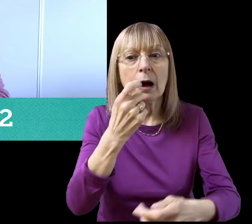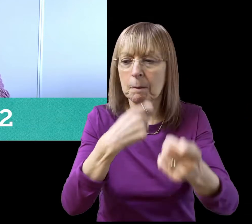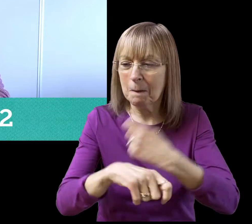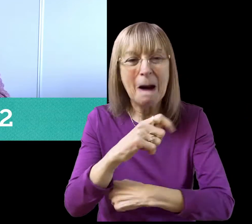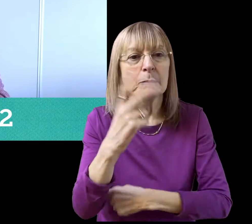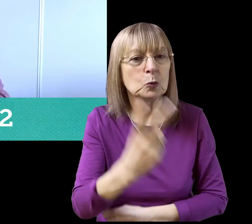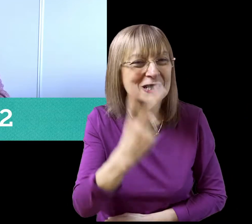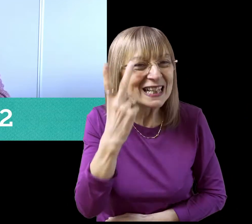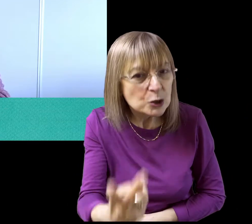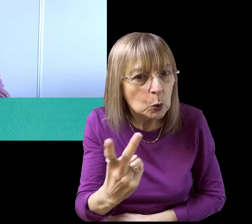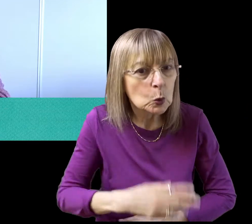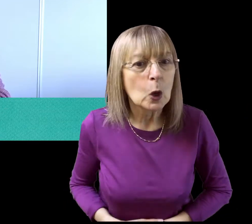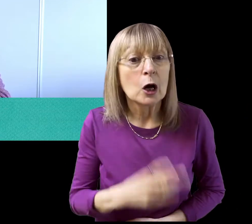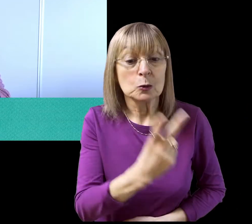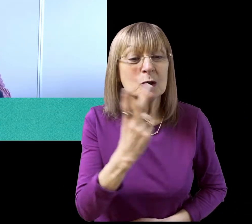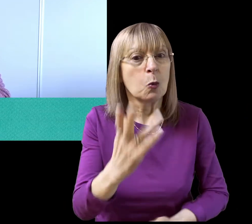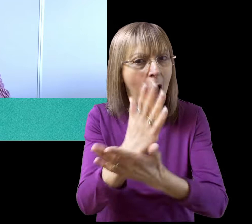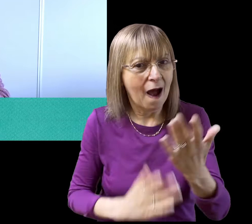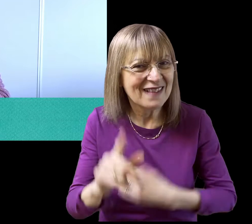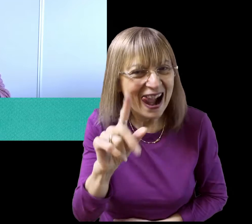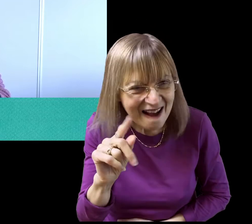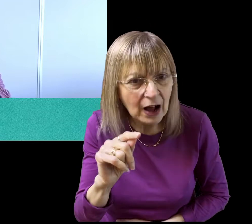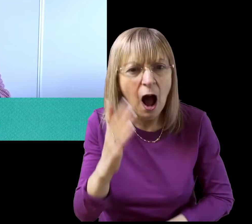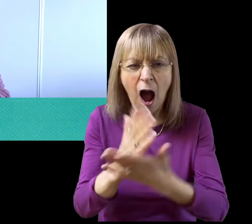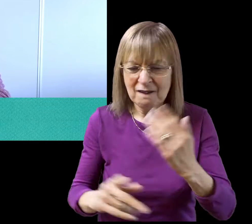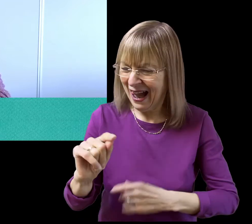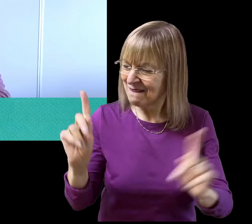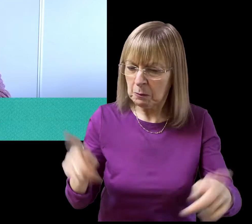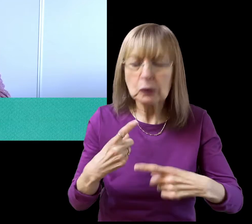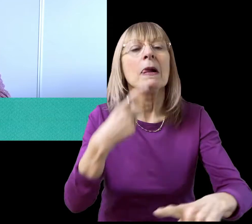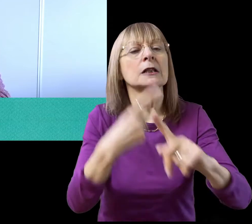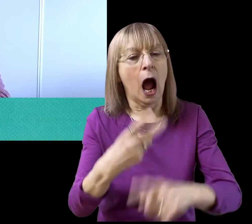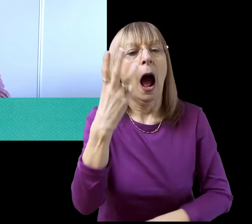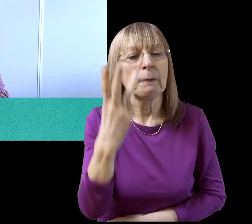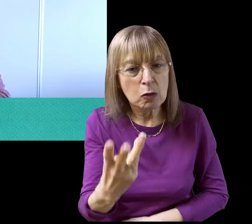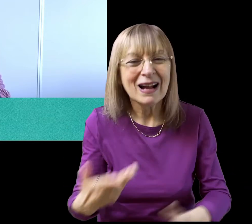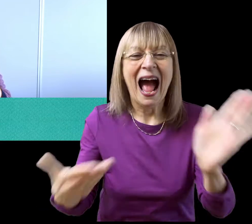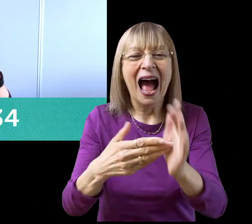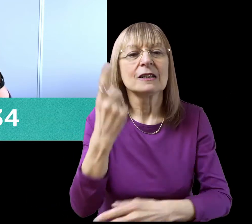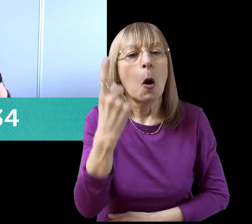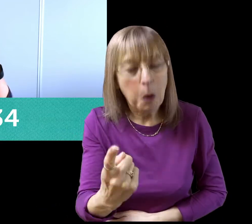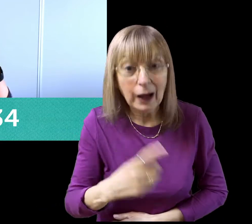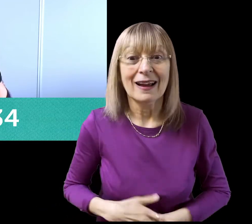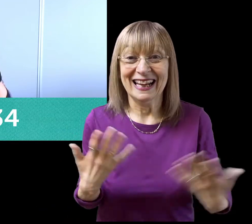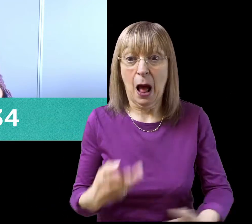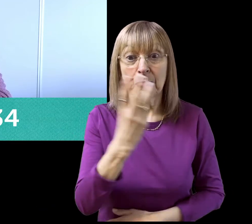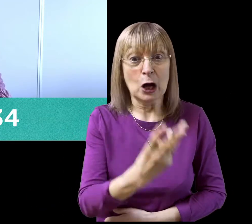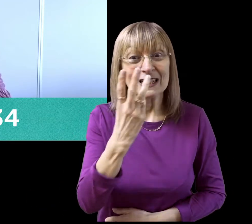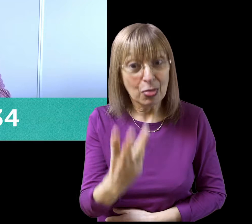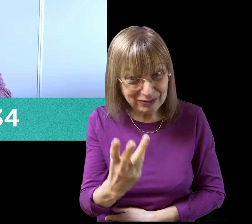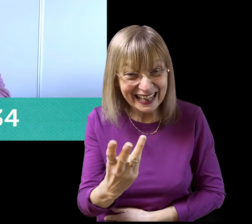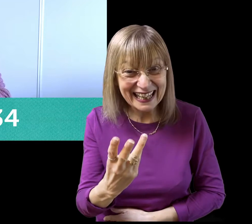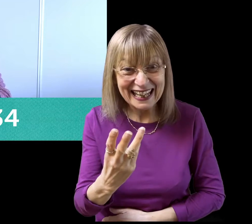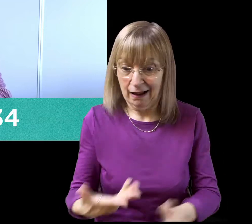You can halve 22, so 22 goes to 11, but you can't halve 11, that needs to be tripled. 11 goes to 33, goes